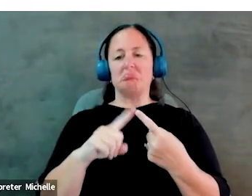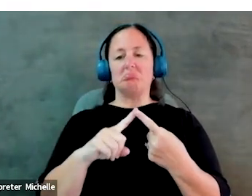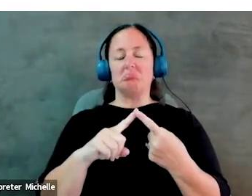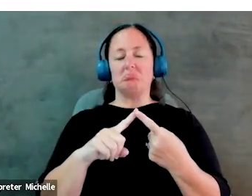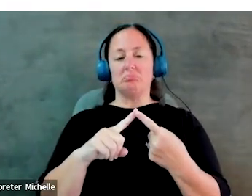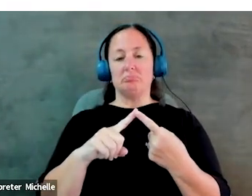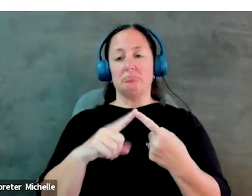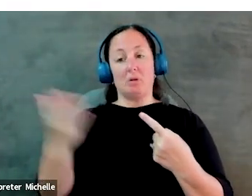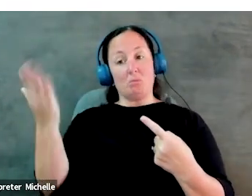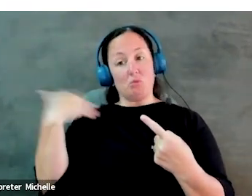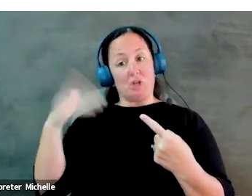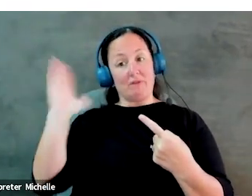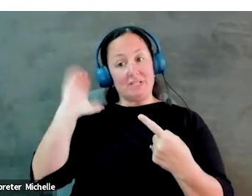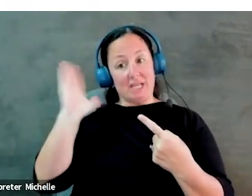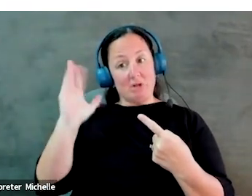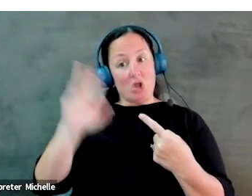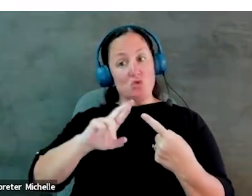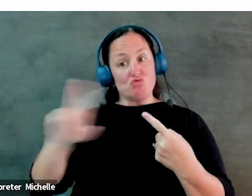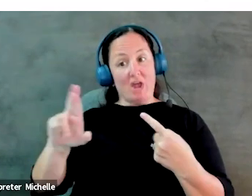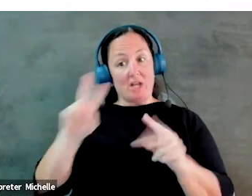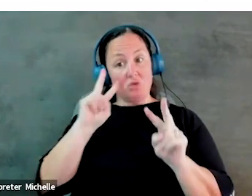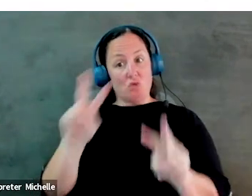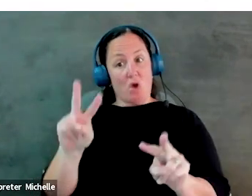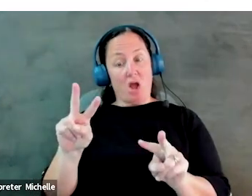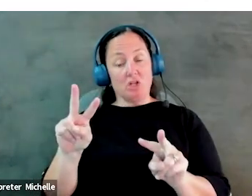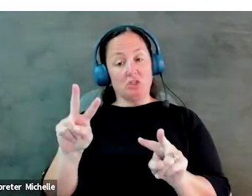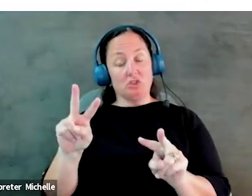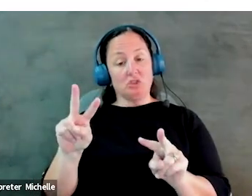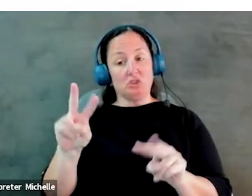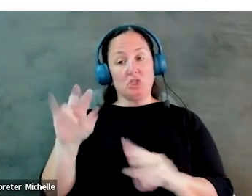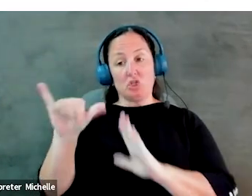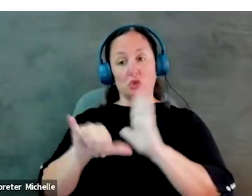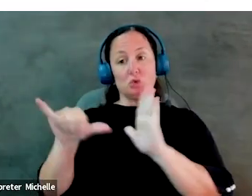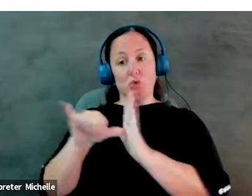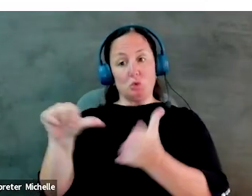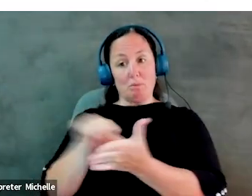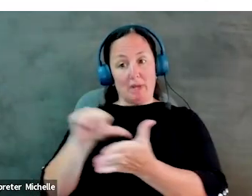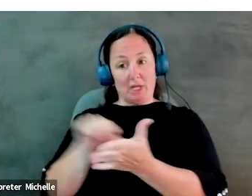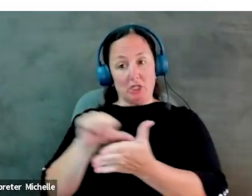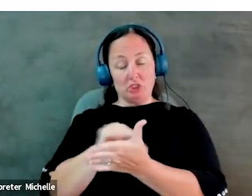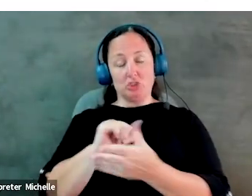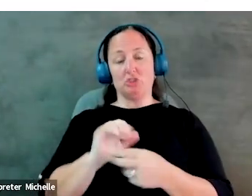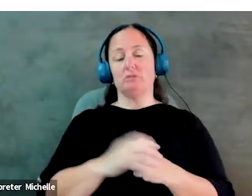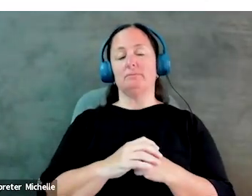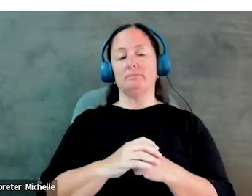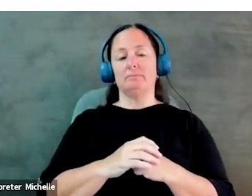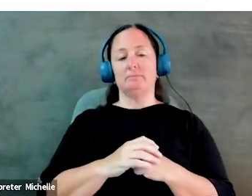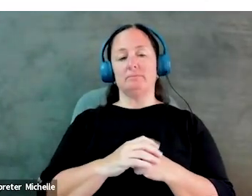Number one, the previous seminars are already available in our YouTube page.